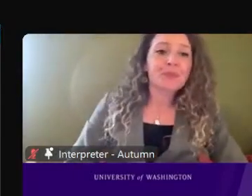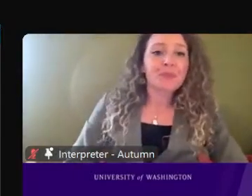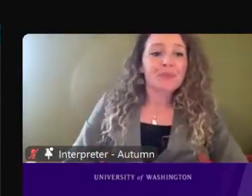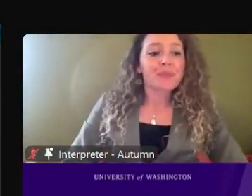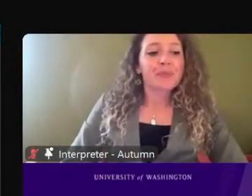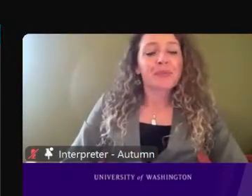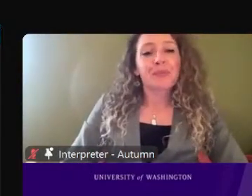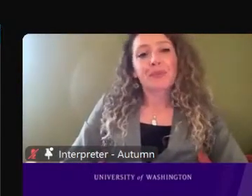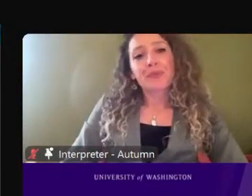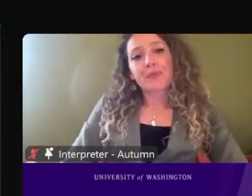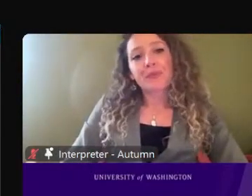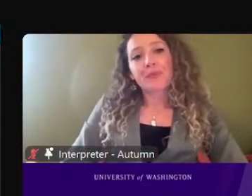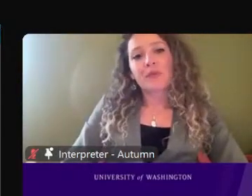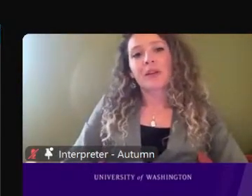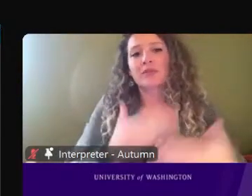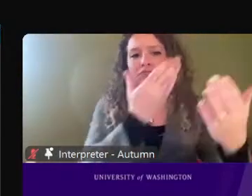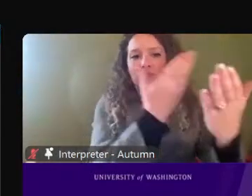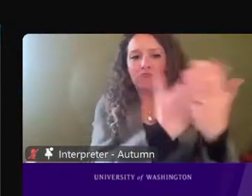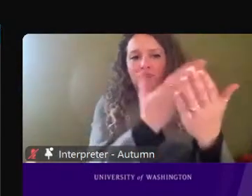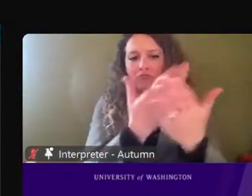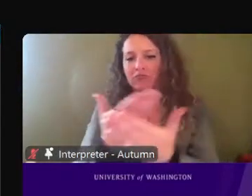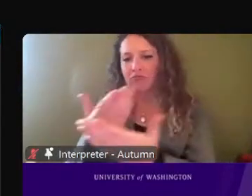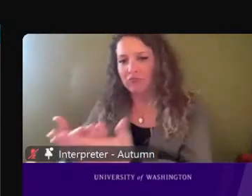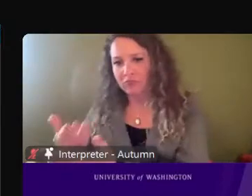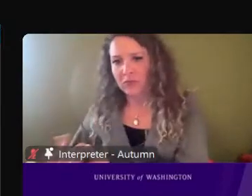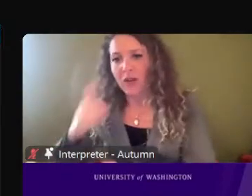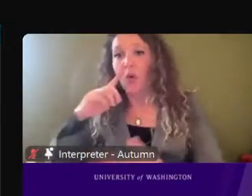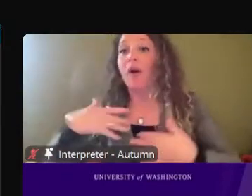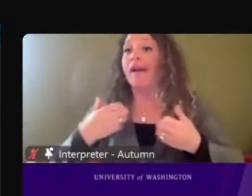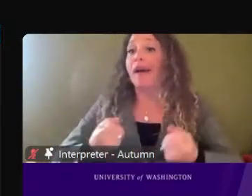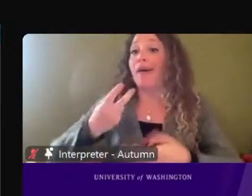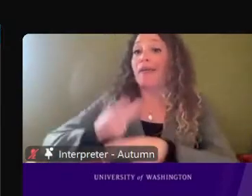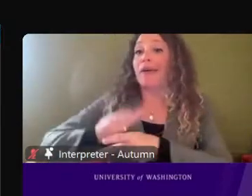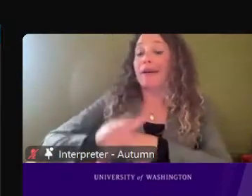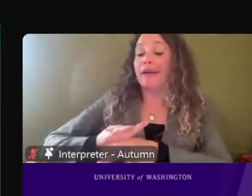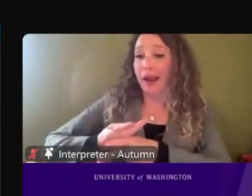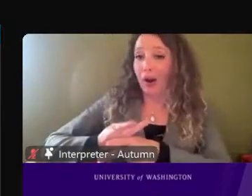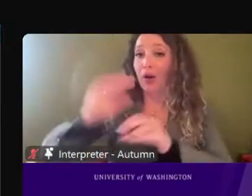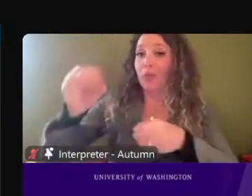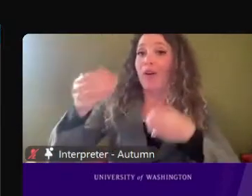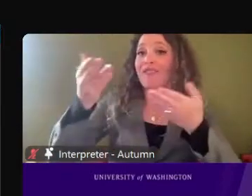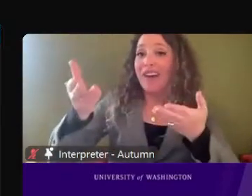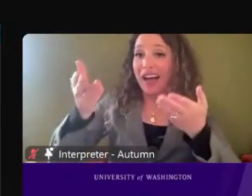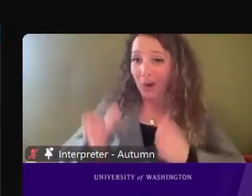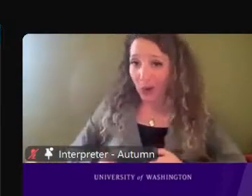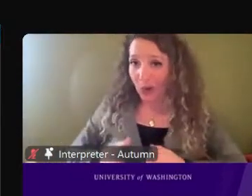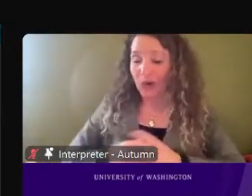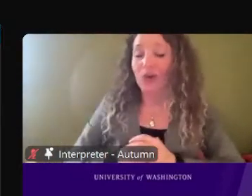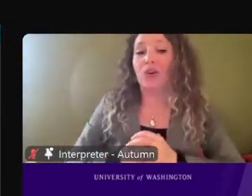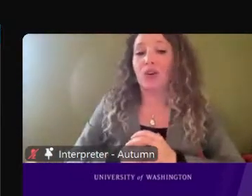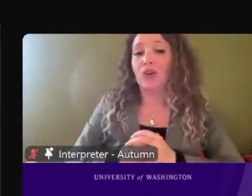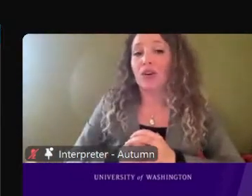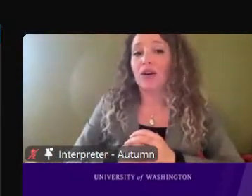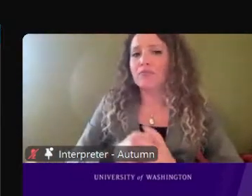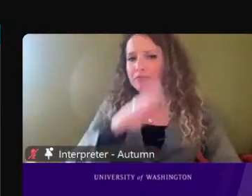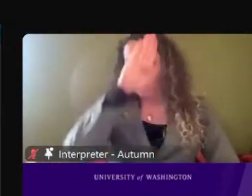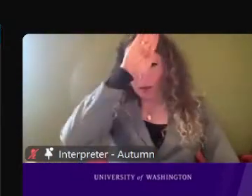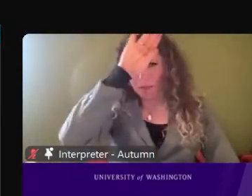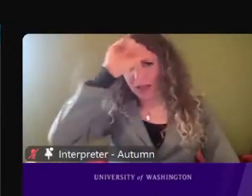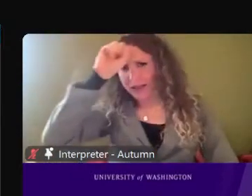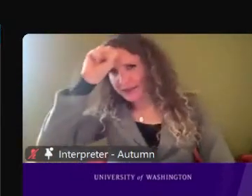So what is the evidence landscape of healthcare provider bias? Well, we know from previous literature that